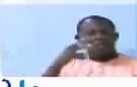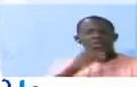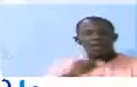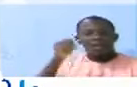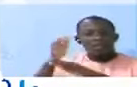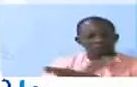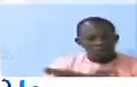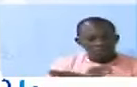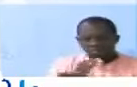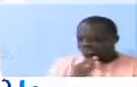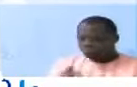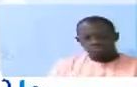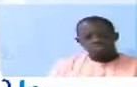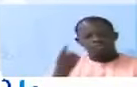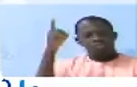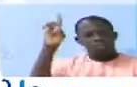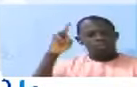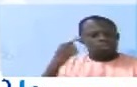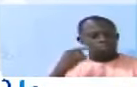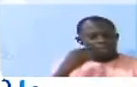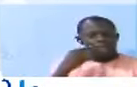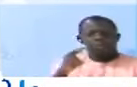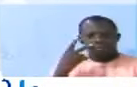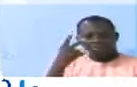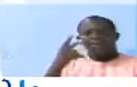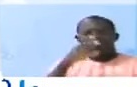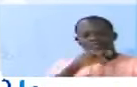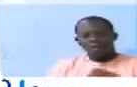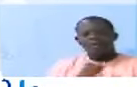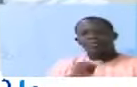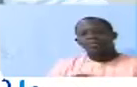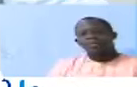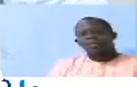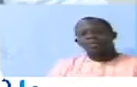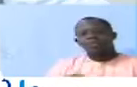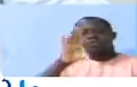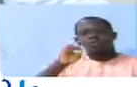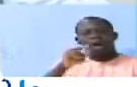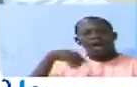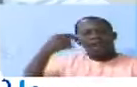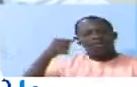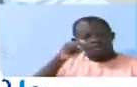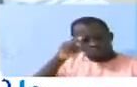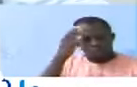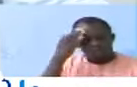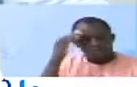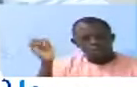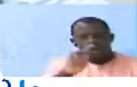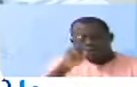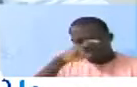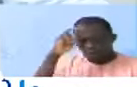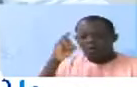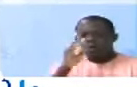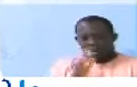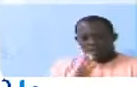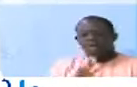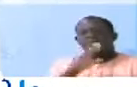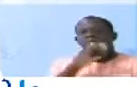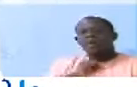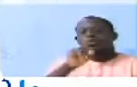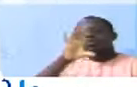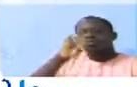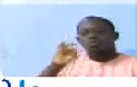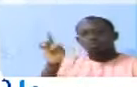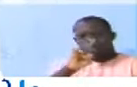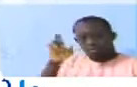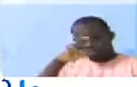That was the first day I set eyes on him. Did you come to learn what work he was doing? Inada na kalamuta le bang waranto anada ne